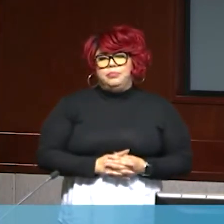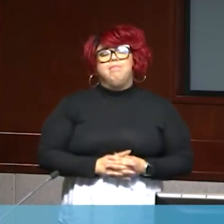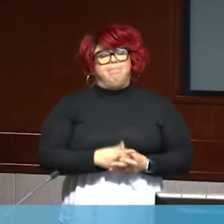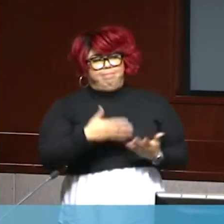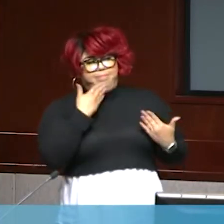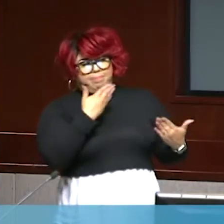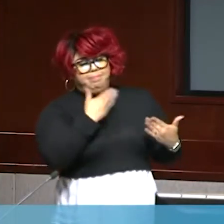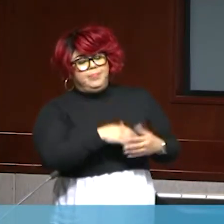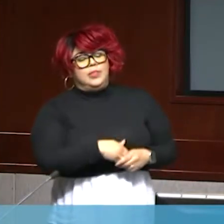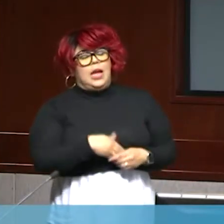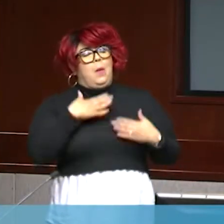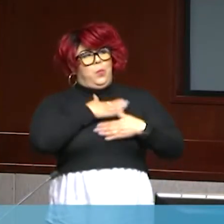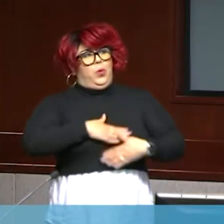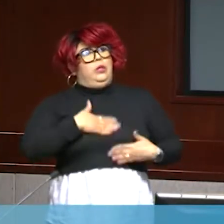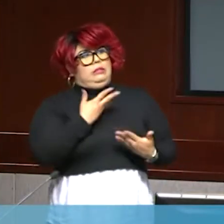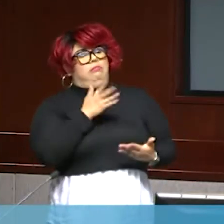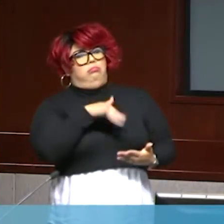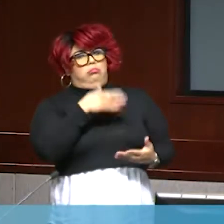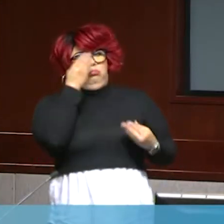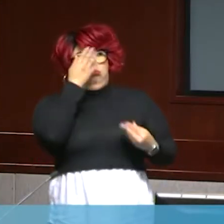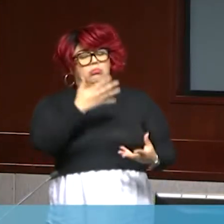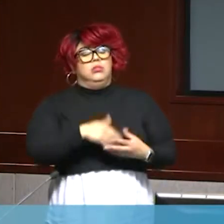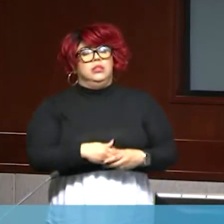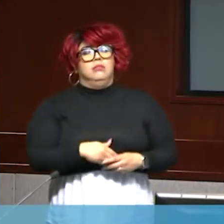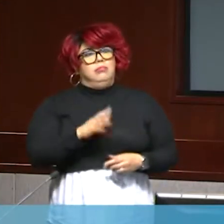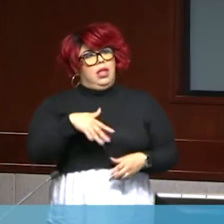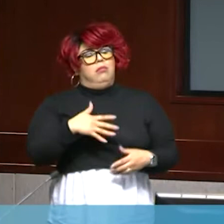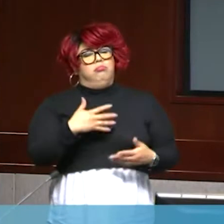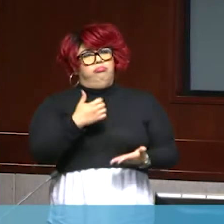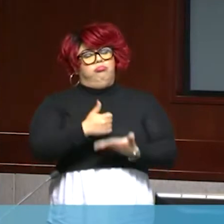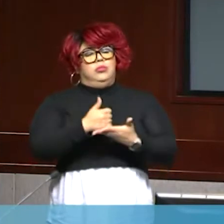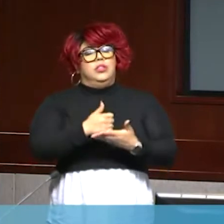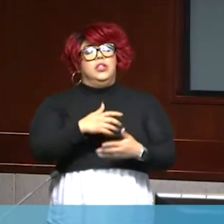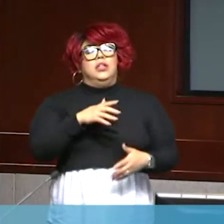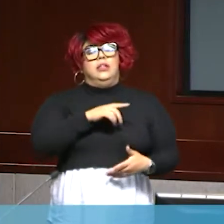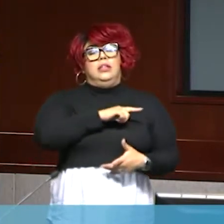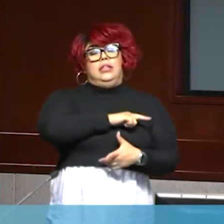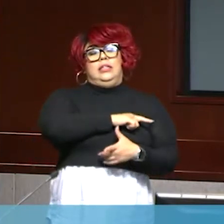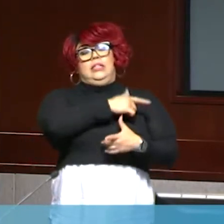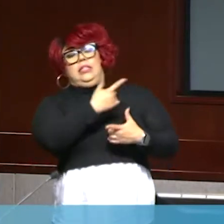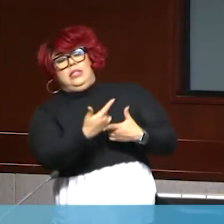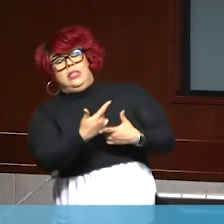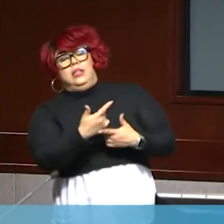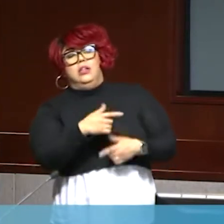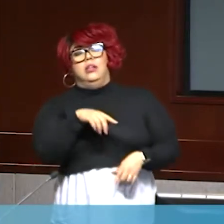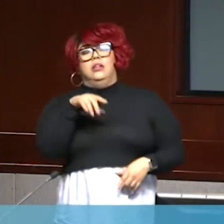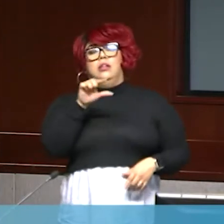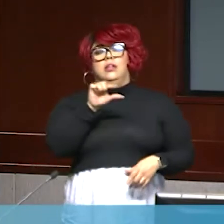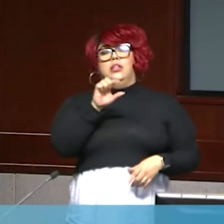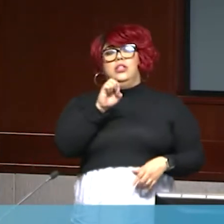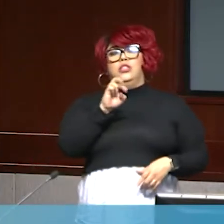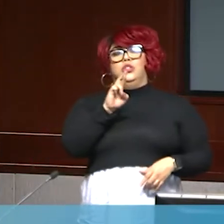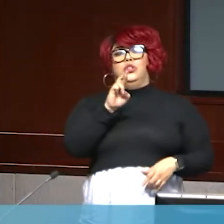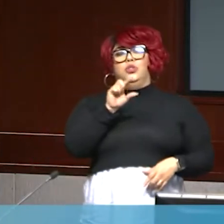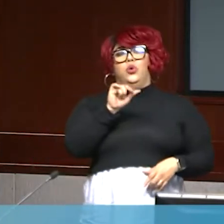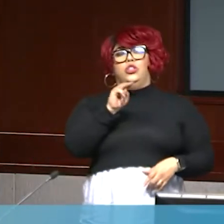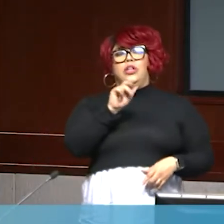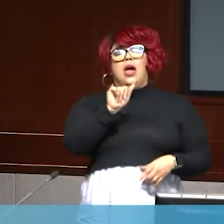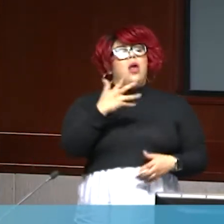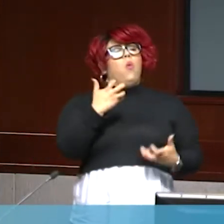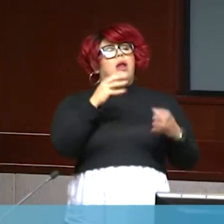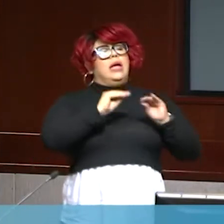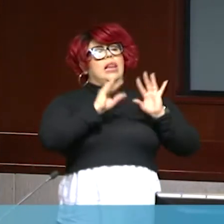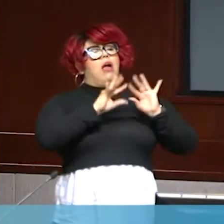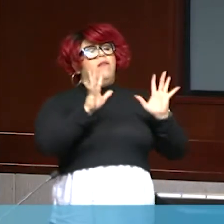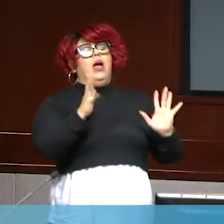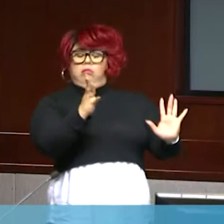Thank you, Kim. Appreciate that. That's very helpful. Now towards Ms. Armstrong, I just wanted to clarify, just